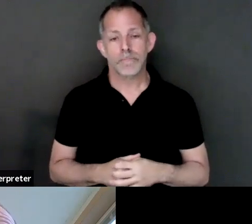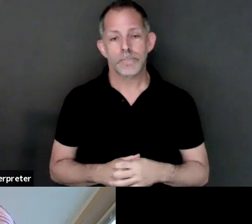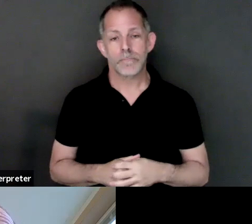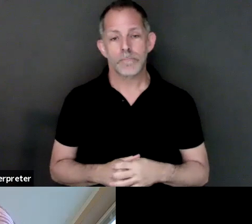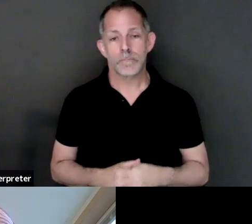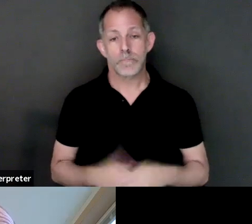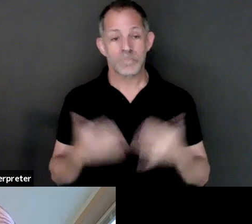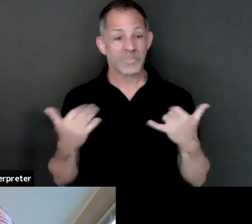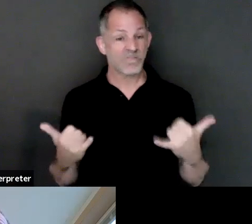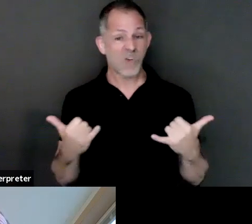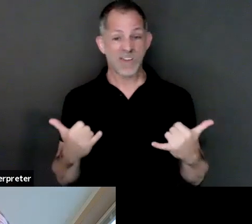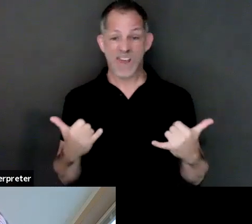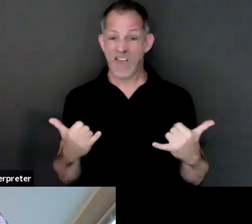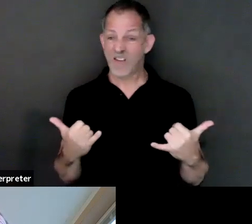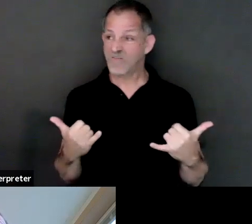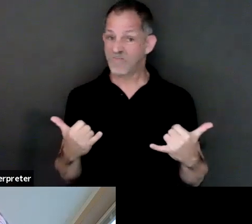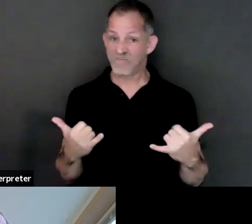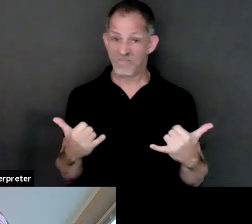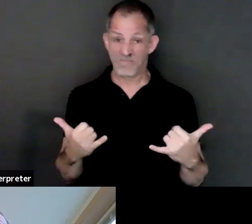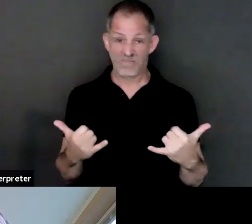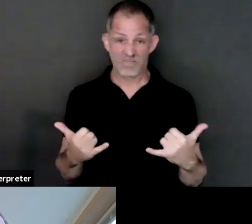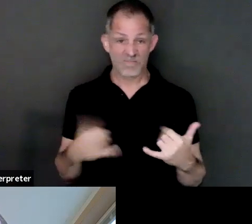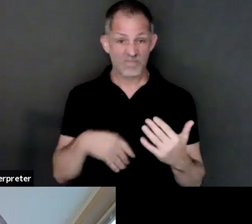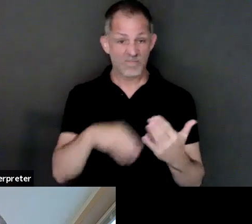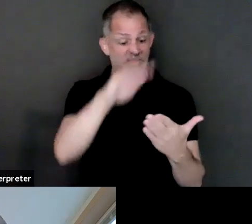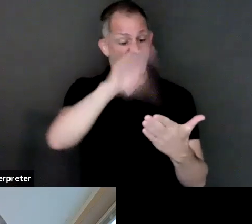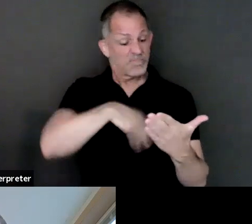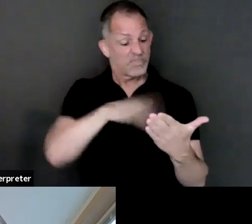dose in individuals in the United States.